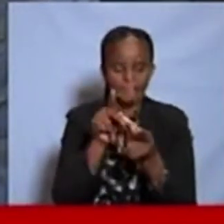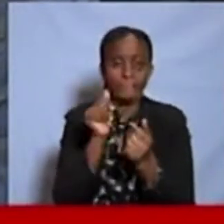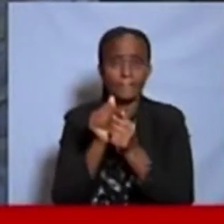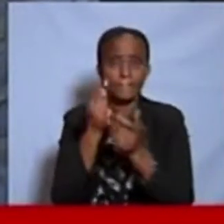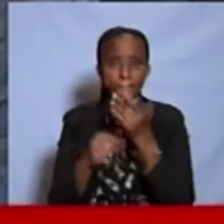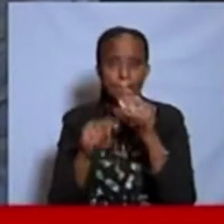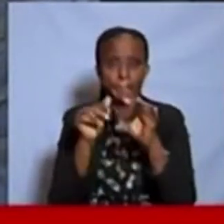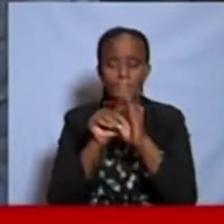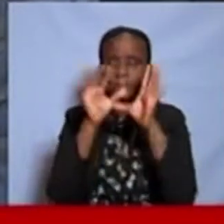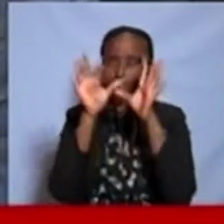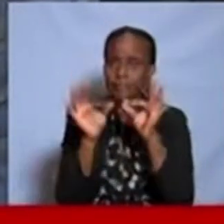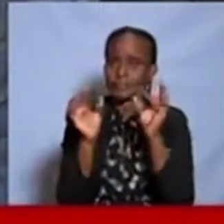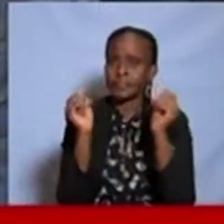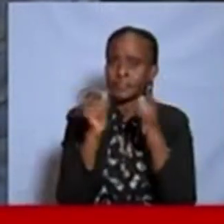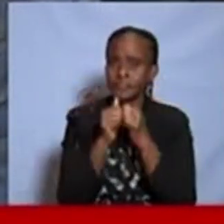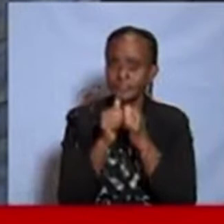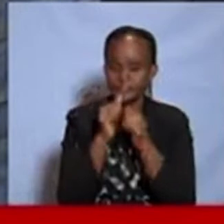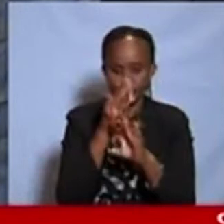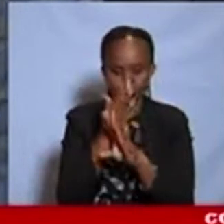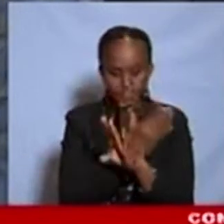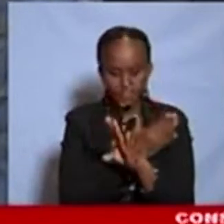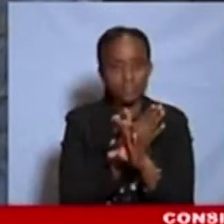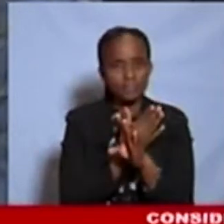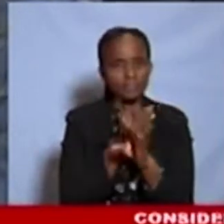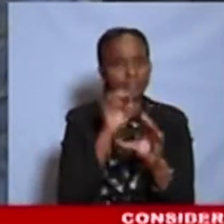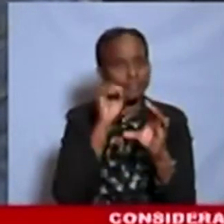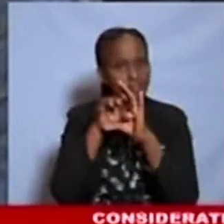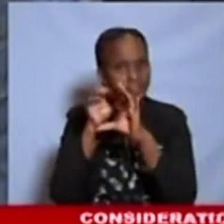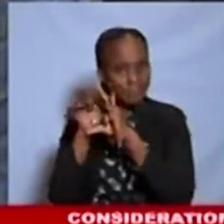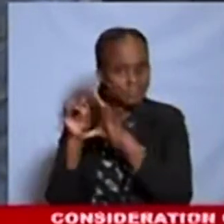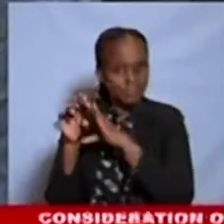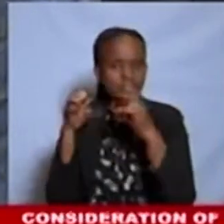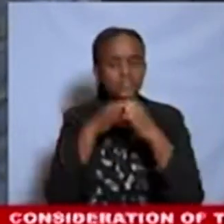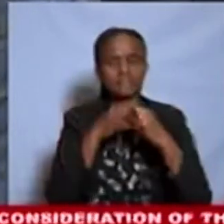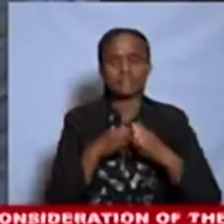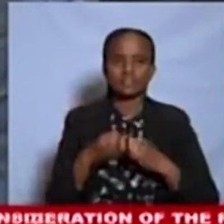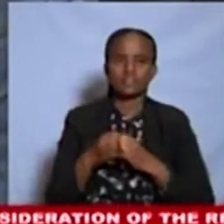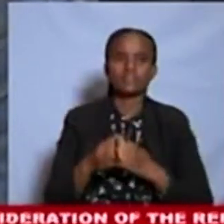the counter files before it is actually banked.